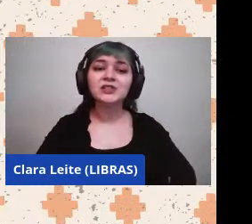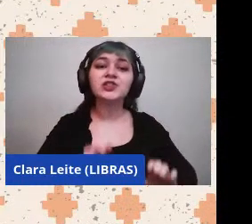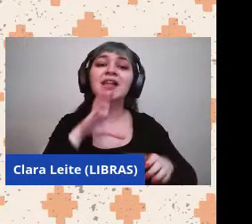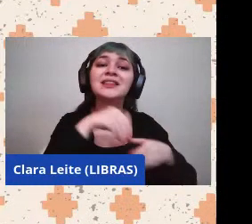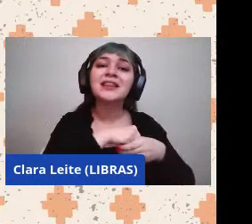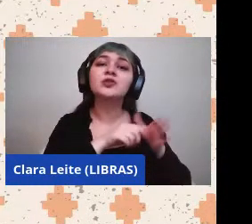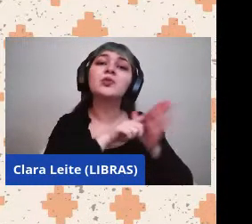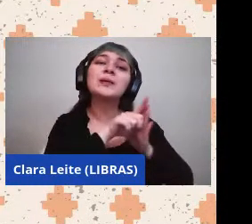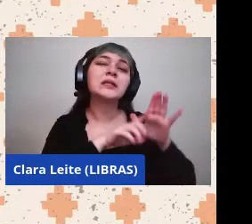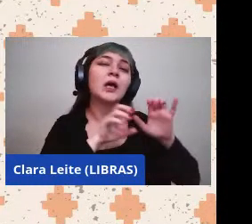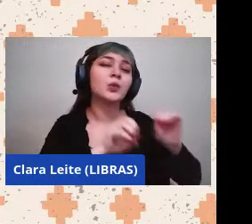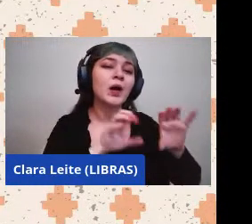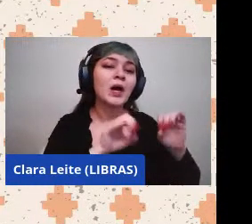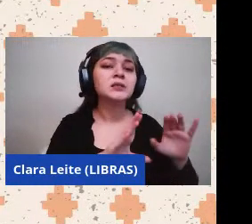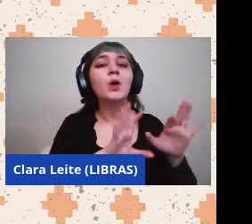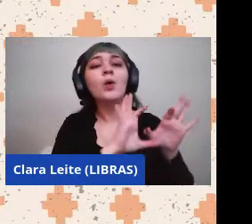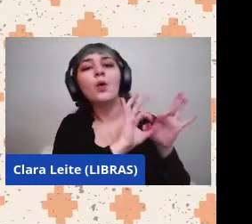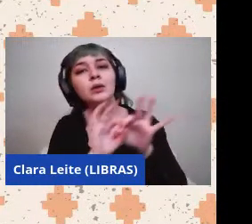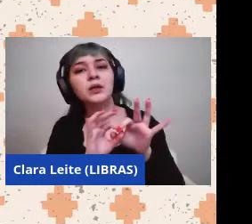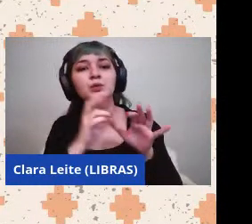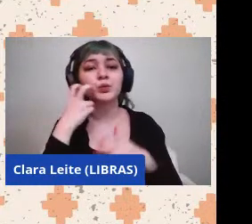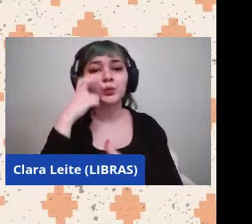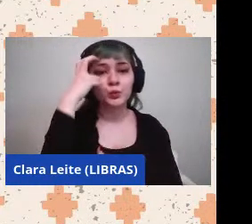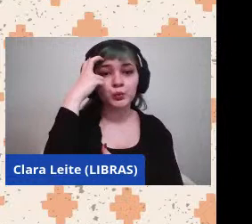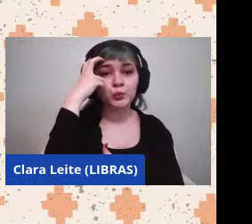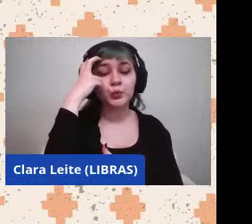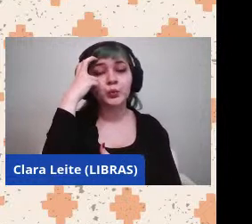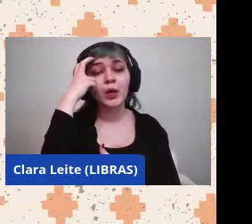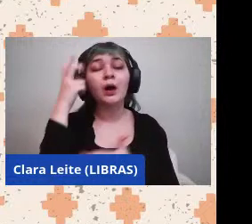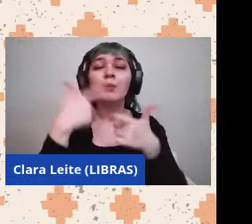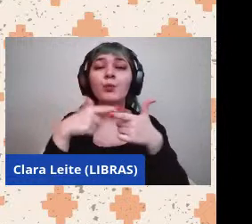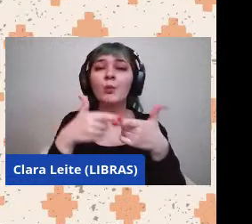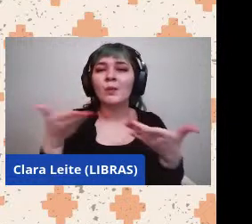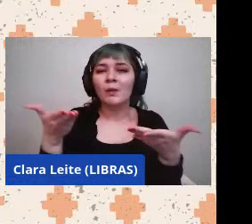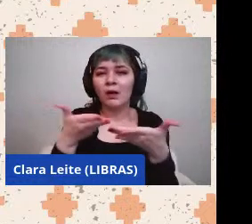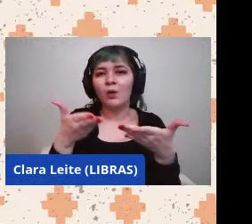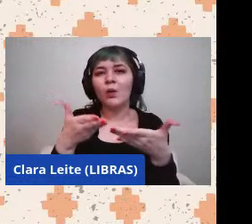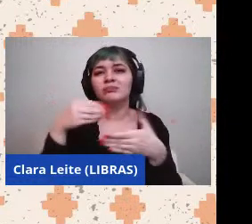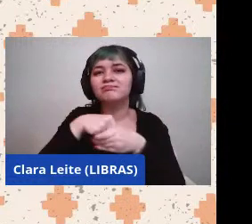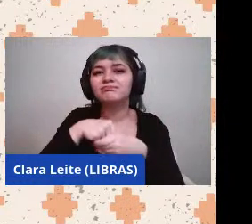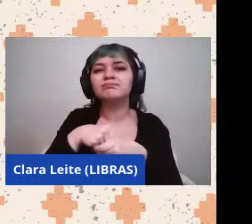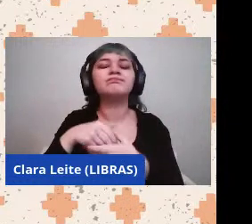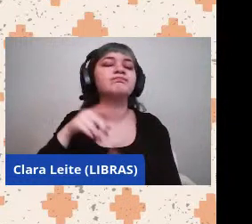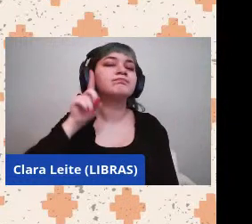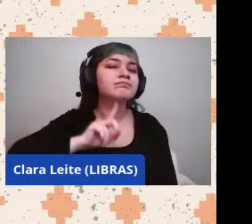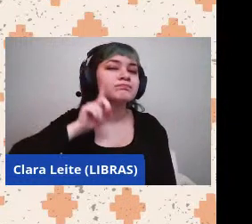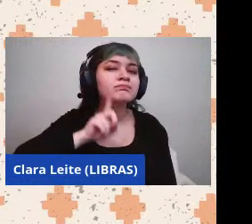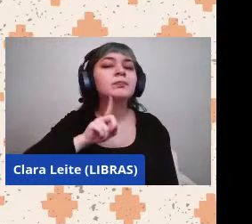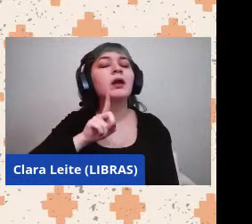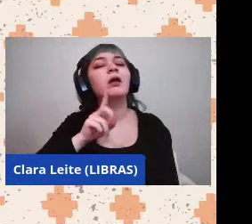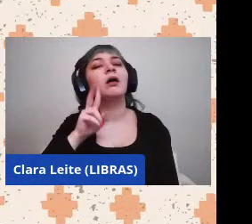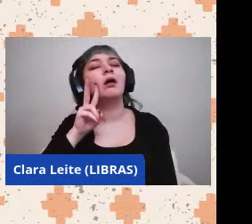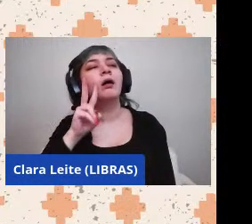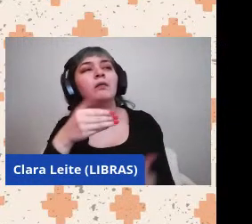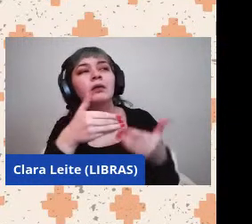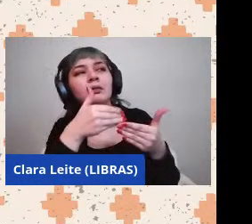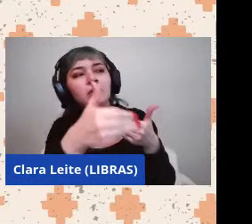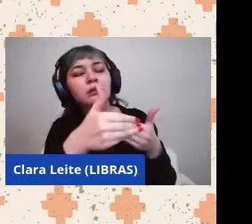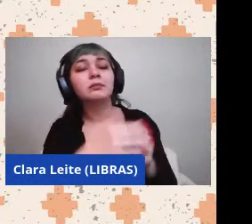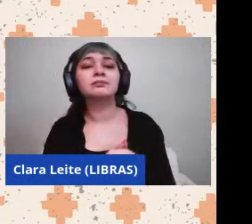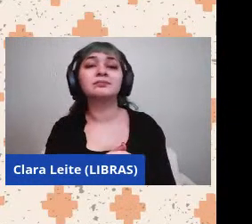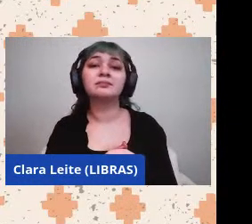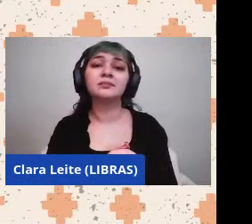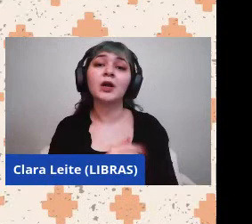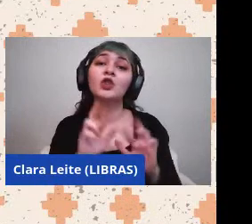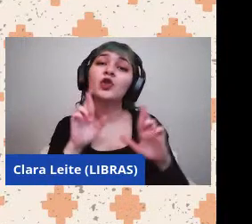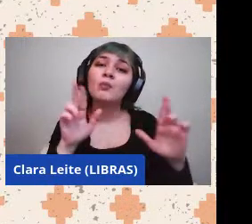Education Research, Context, Culture, and Current Issues in the U.S. Looking Ahead. I hope they